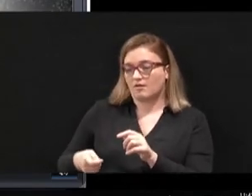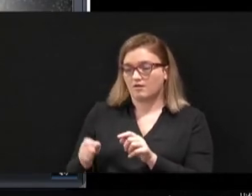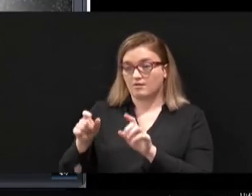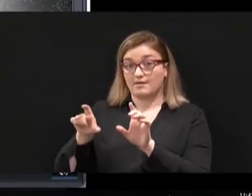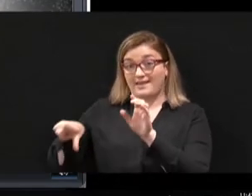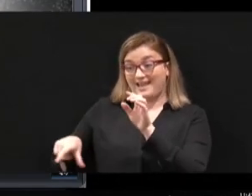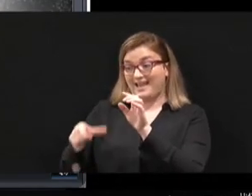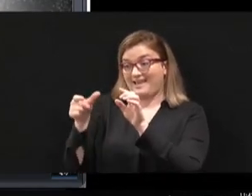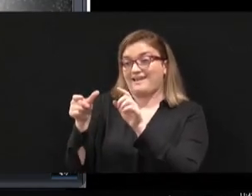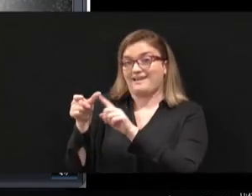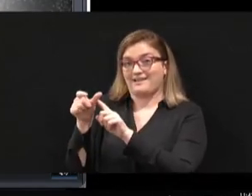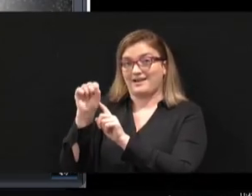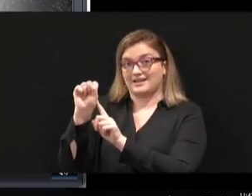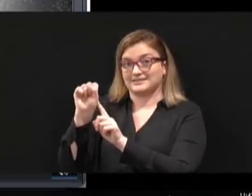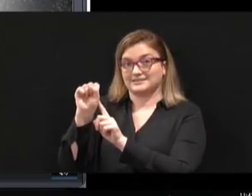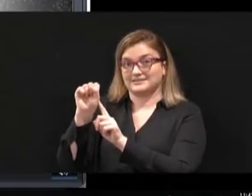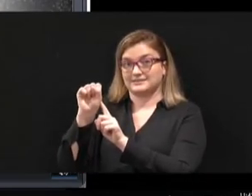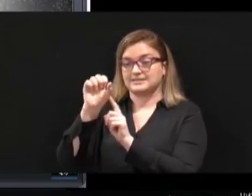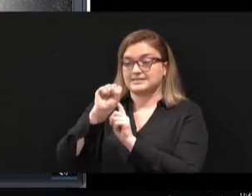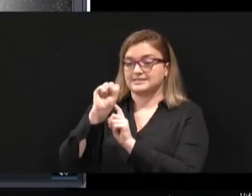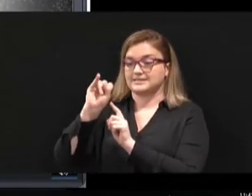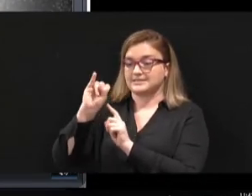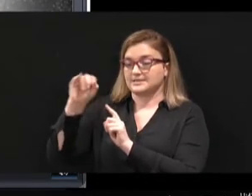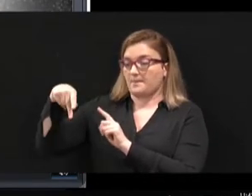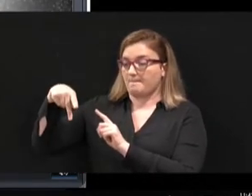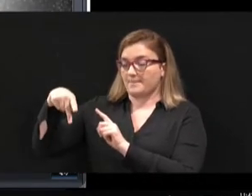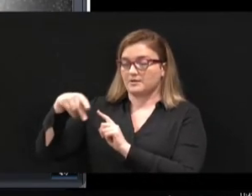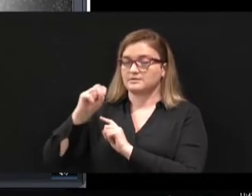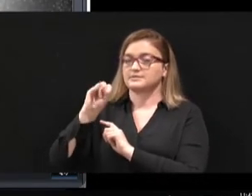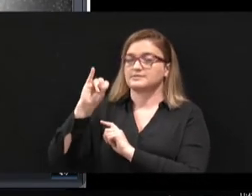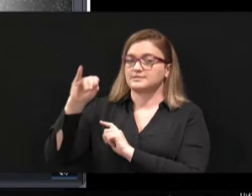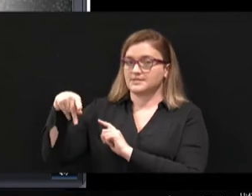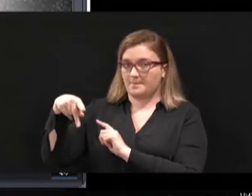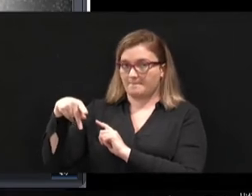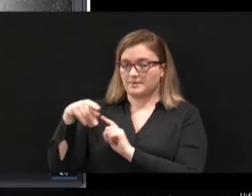word is now what? Sip. Touch and say sip,